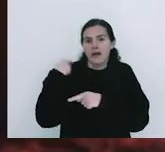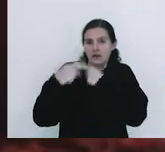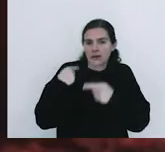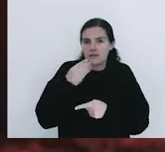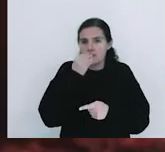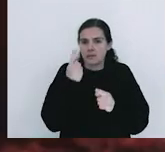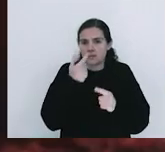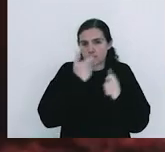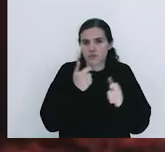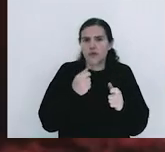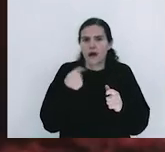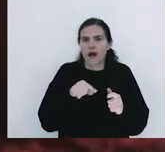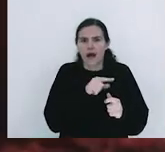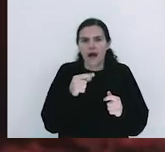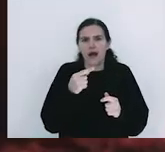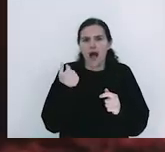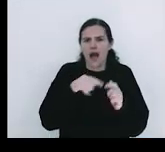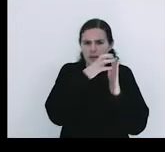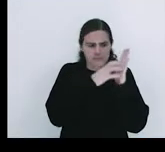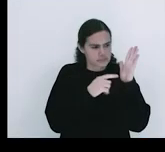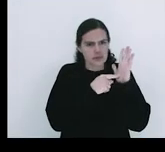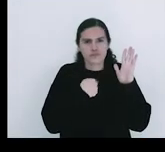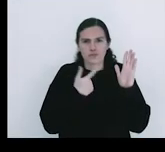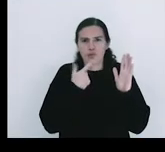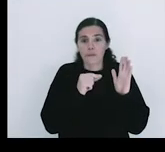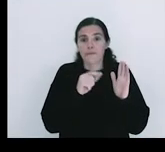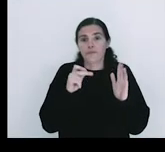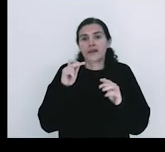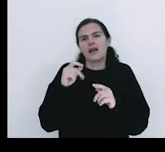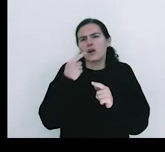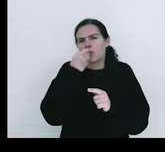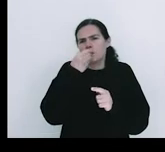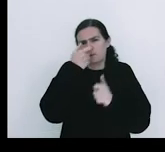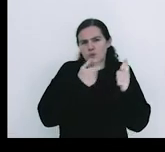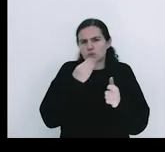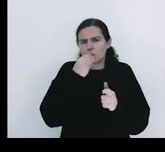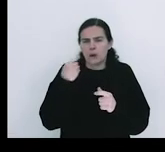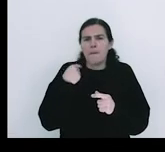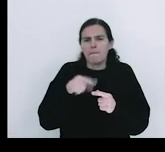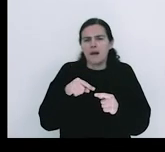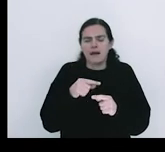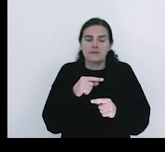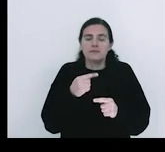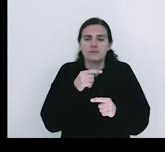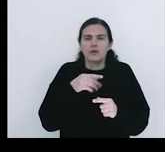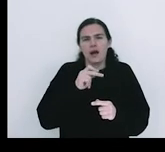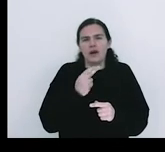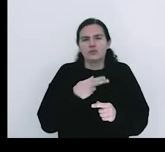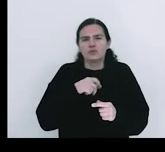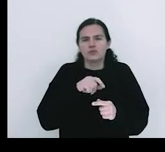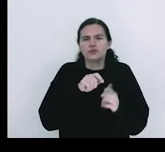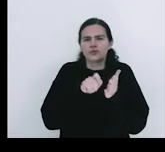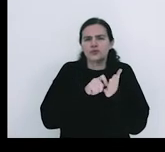There's a very famous manifesto called the Anthropophagic Manifesto by a Brazilian author, Oswald de Andrea,